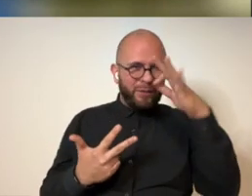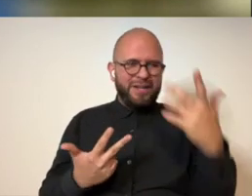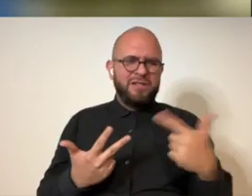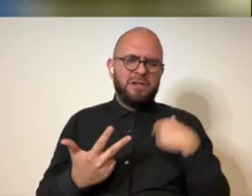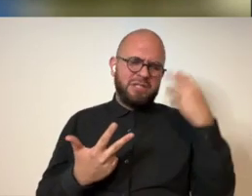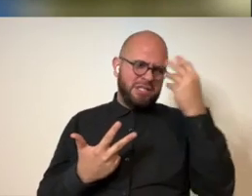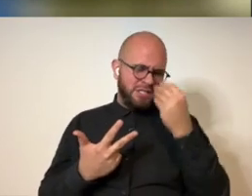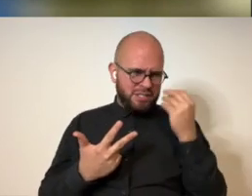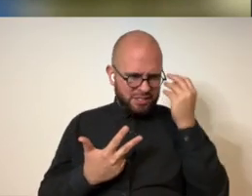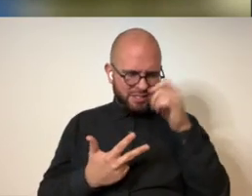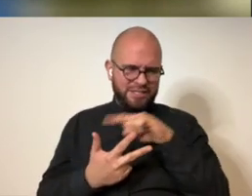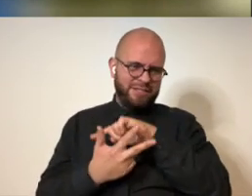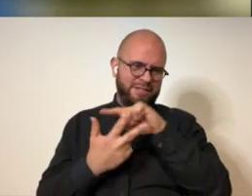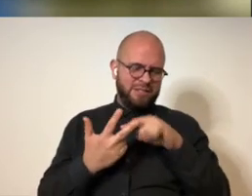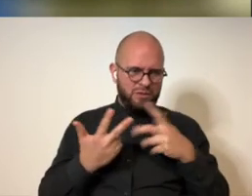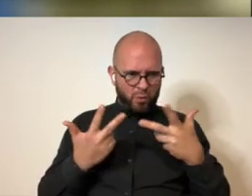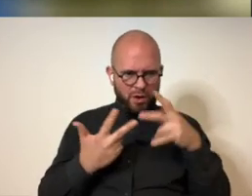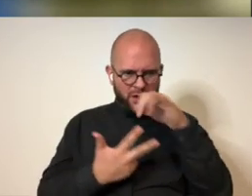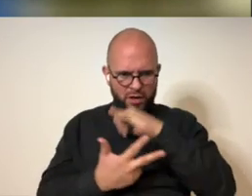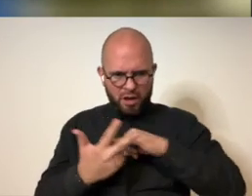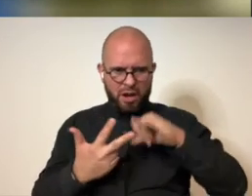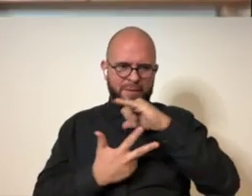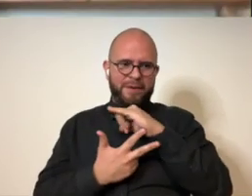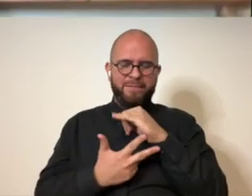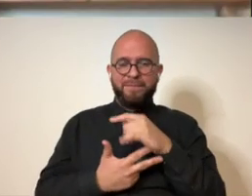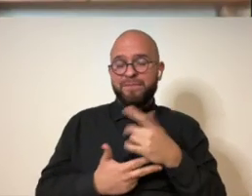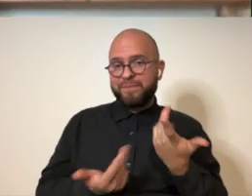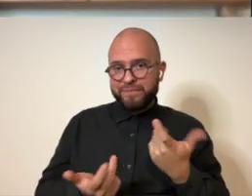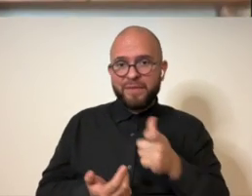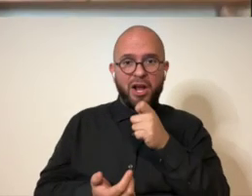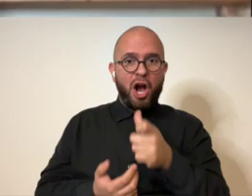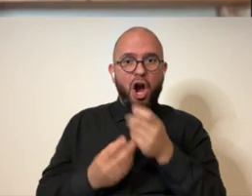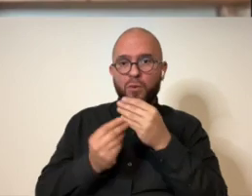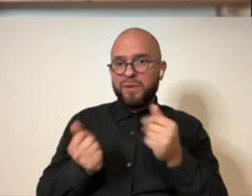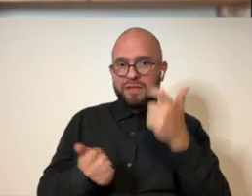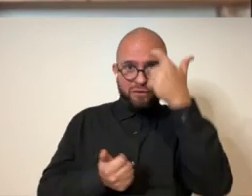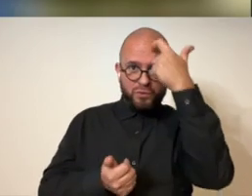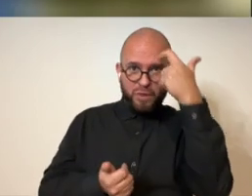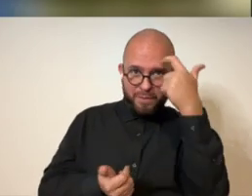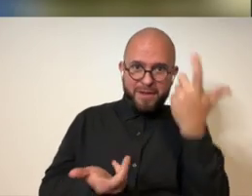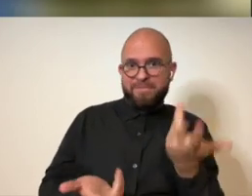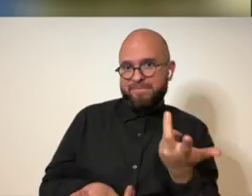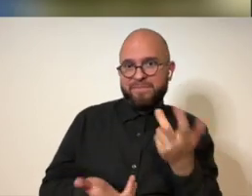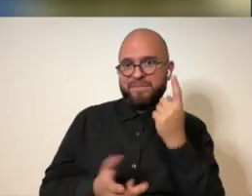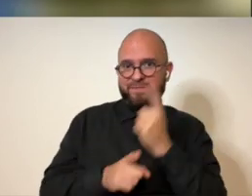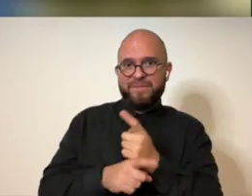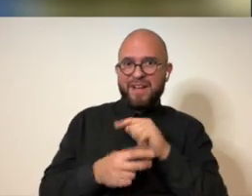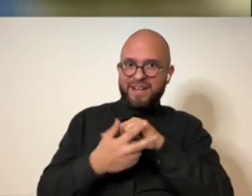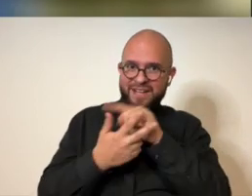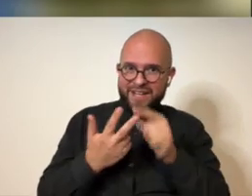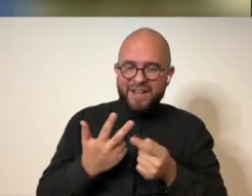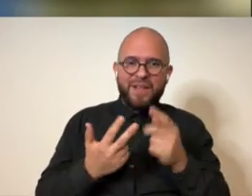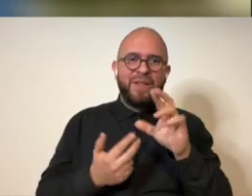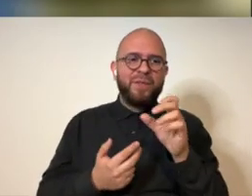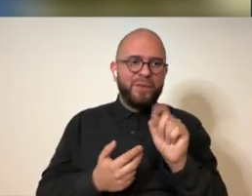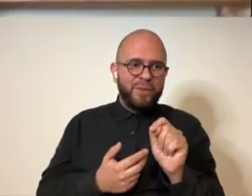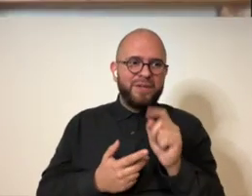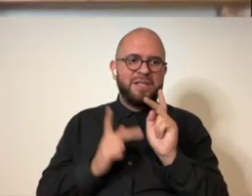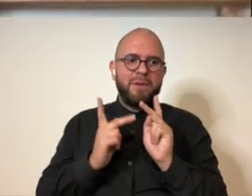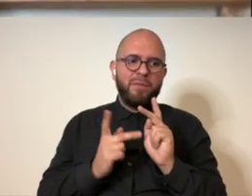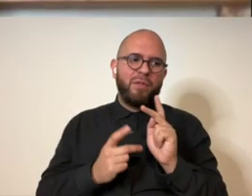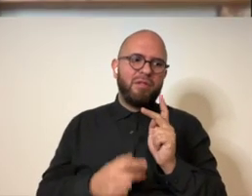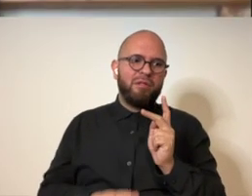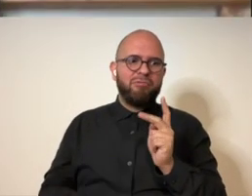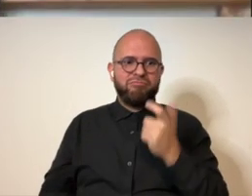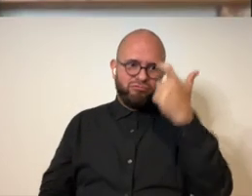hypocrisy, gaslighting, and willful ignorance. Kept thinking about it for weeks. Well, what do these things have in common? Unresolved trauma.